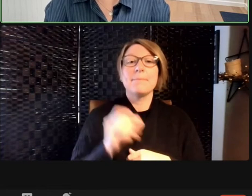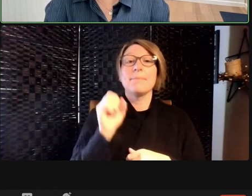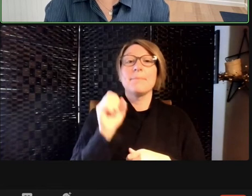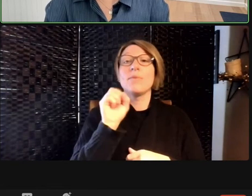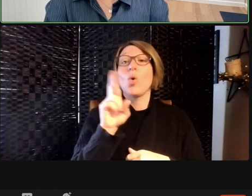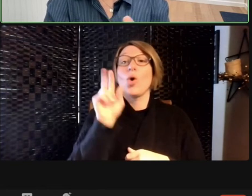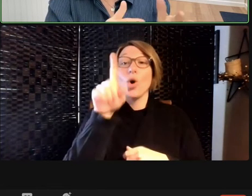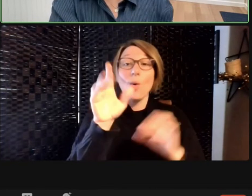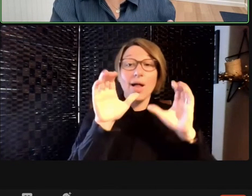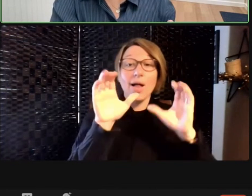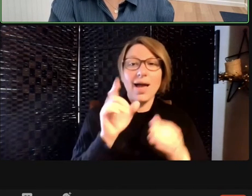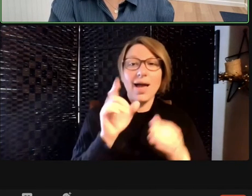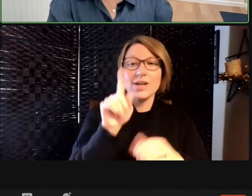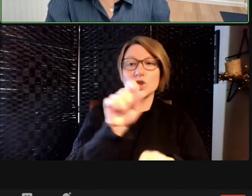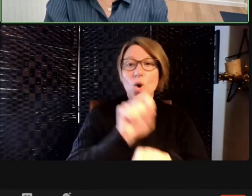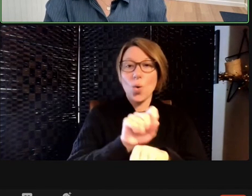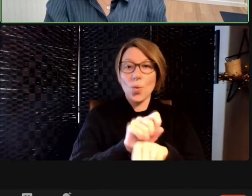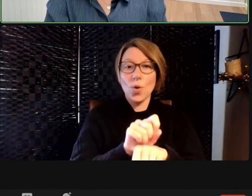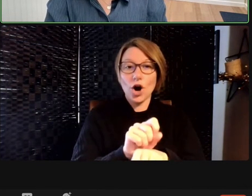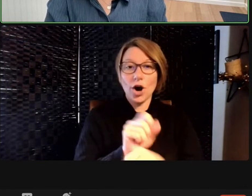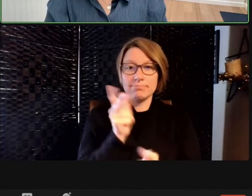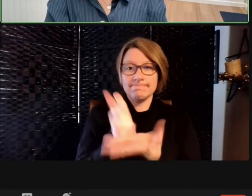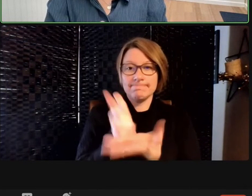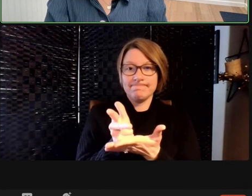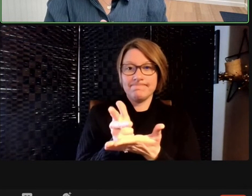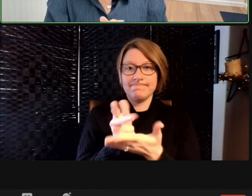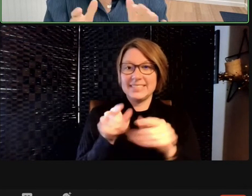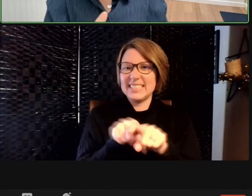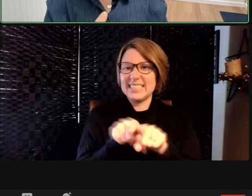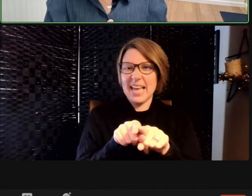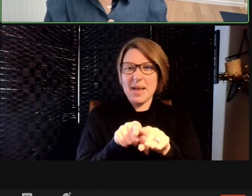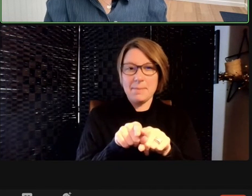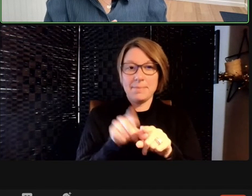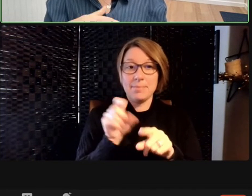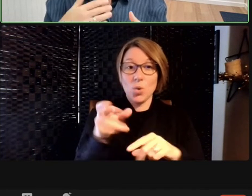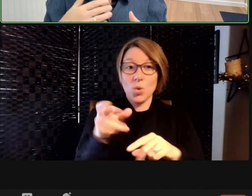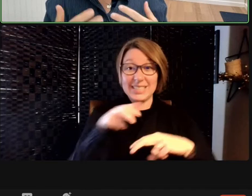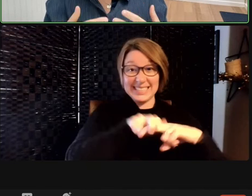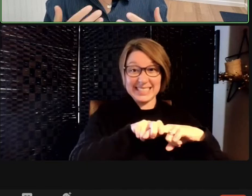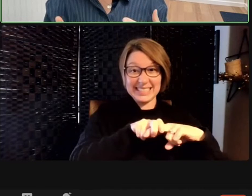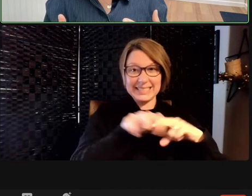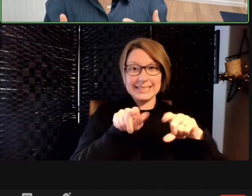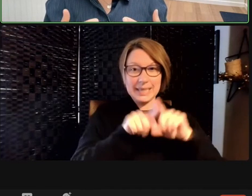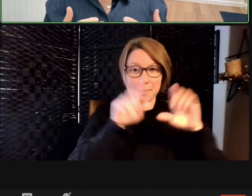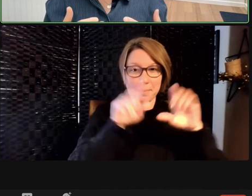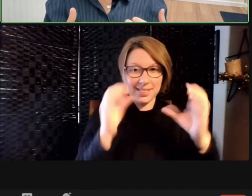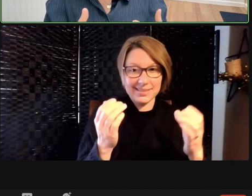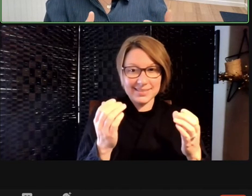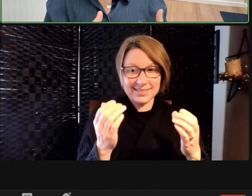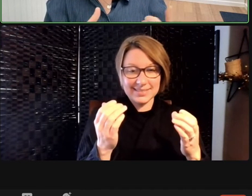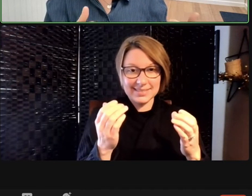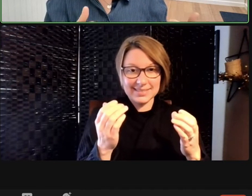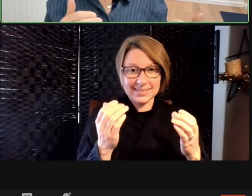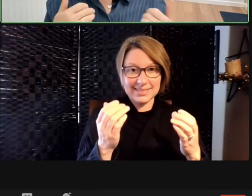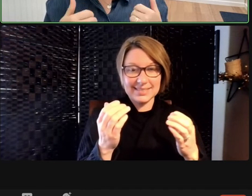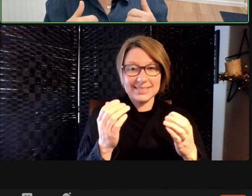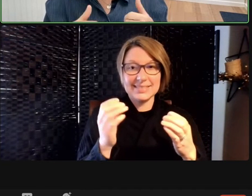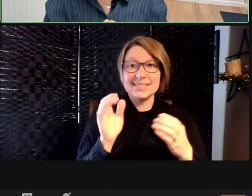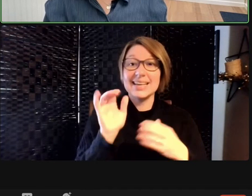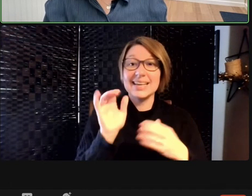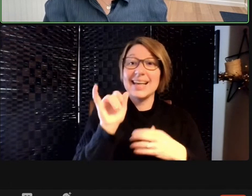that same place or always sit in the same seat in class? This here are ways that react that are a combination of